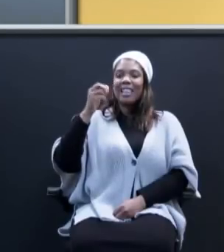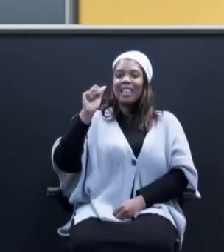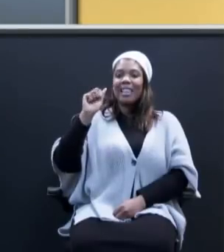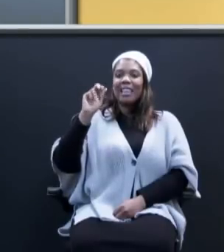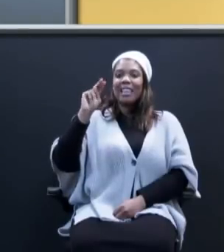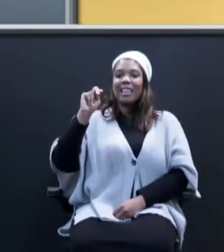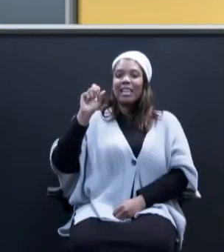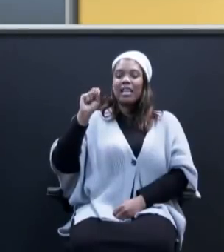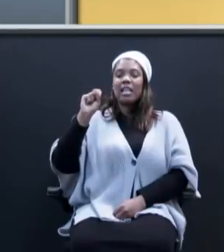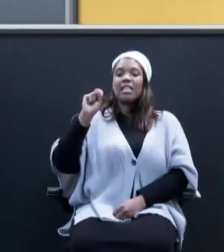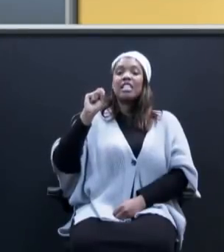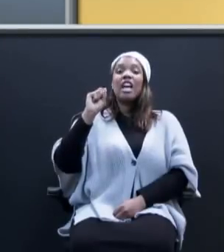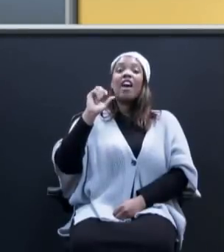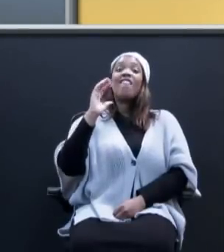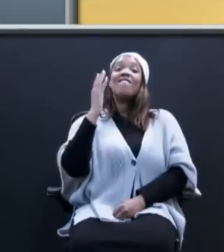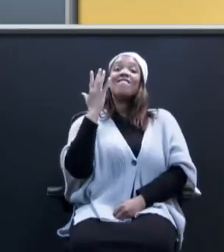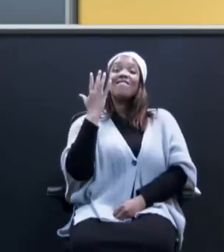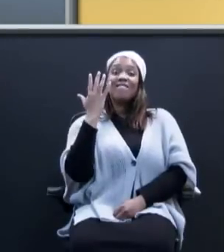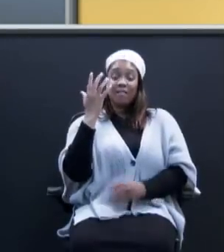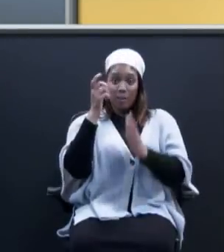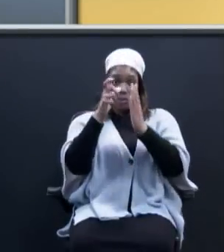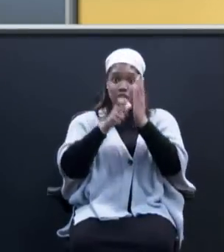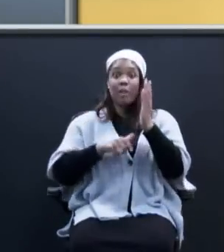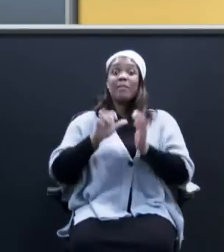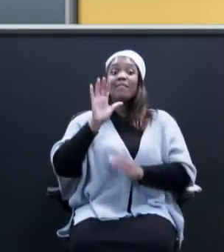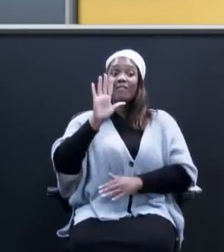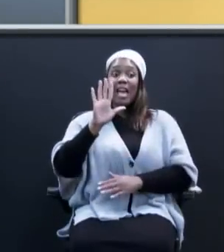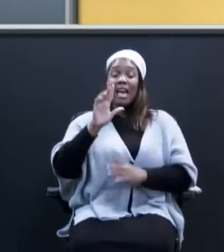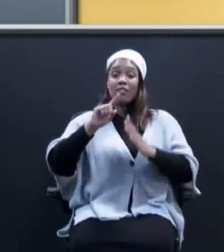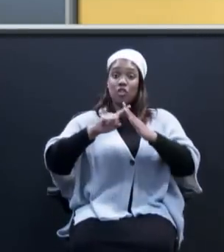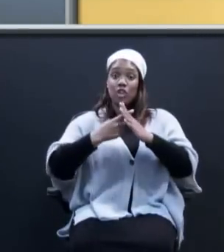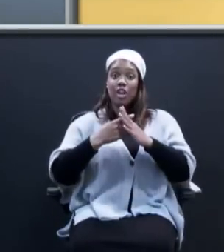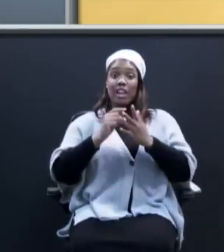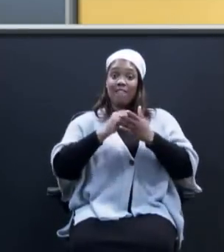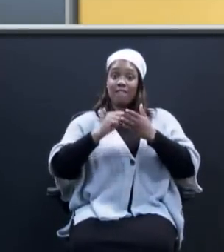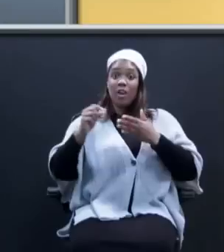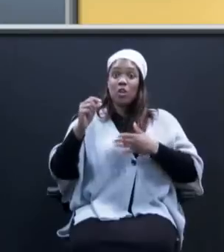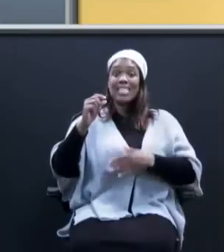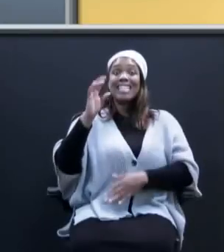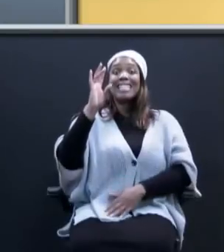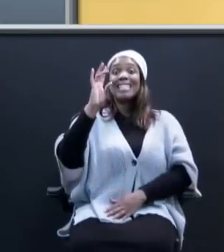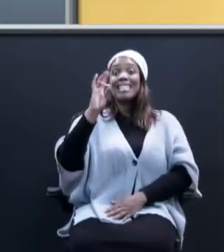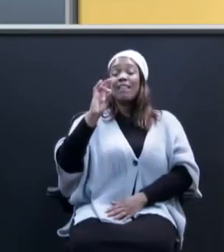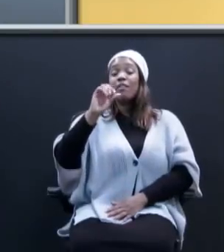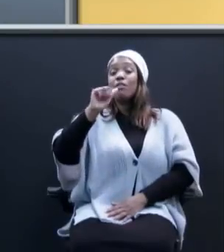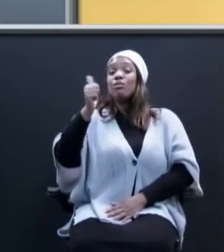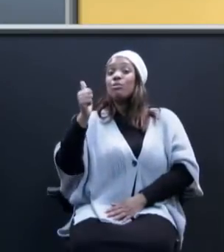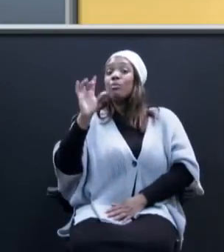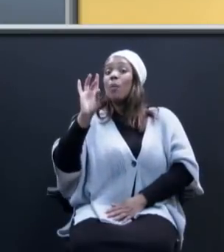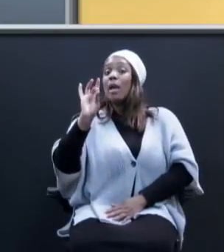chapter 5, and we're going to start reading at verse 7. And this is what